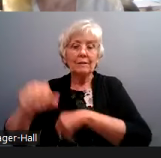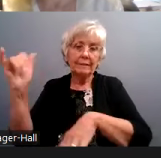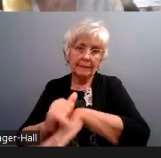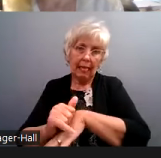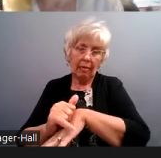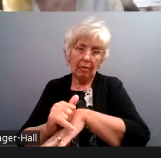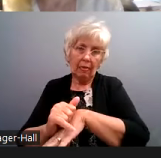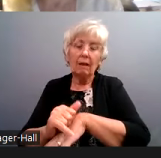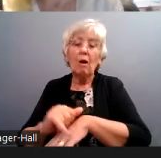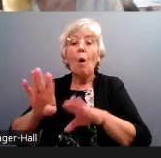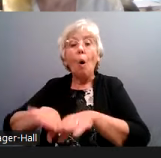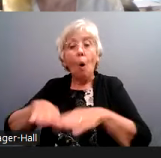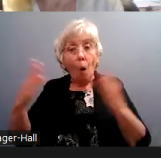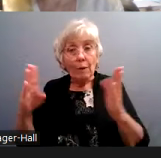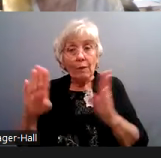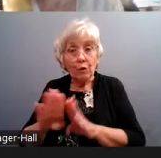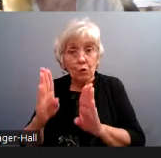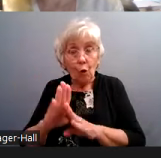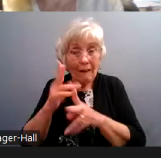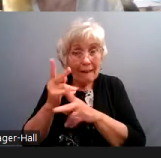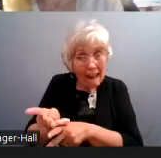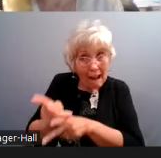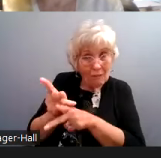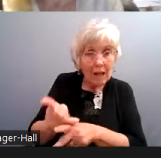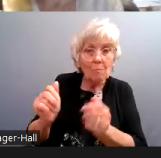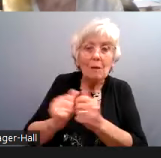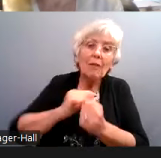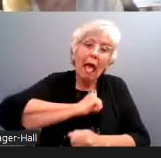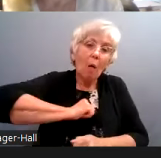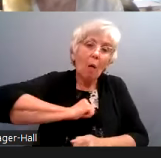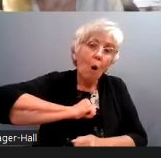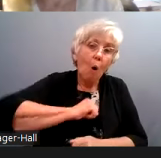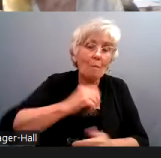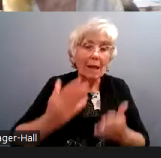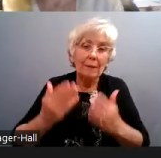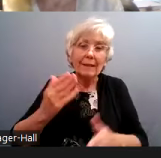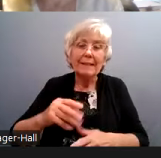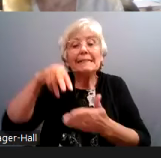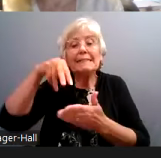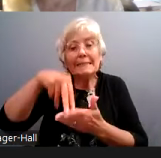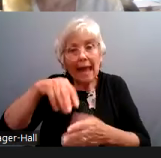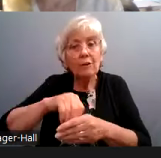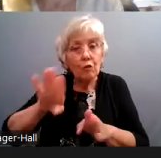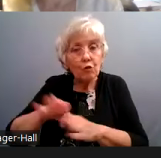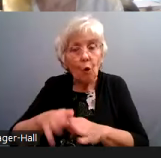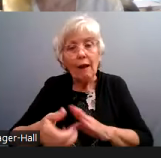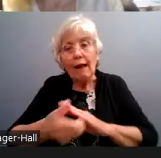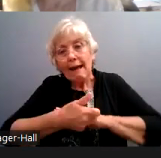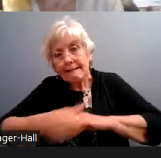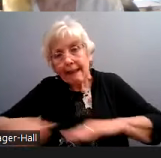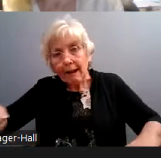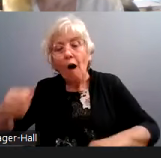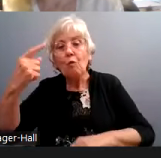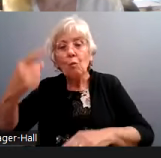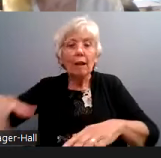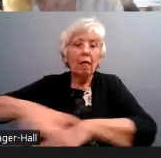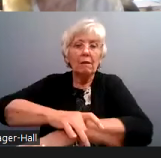door carefully, maybe with your elbow, stand in the doorway, take off one booty at a